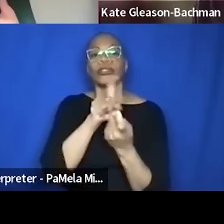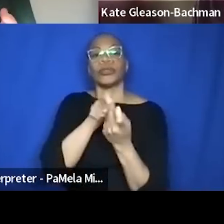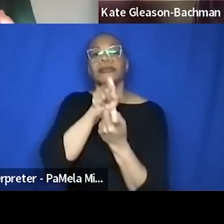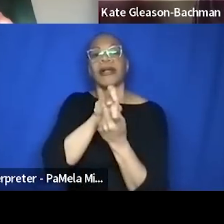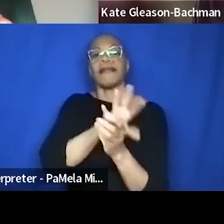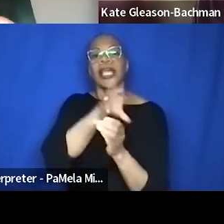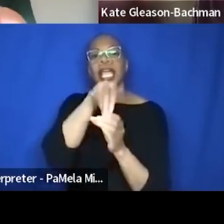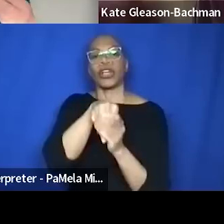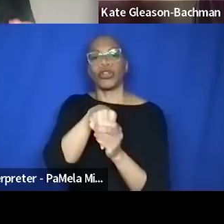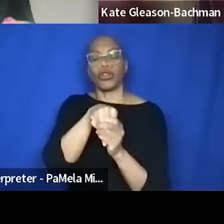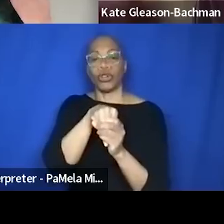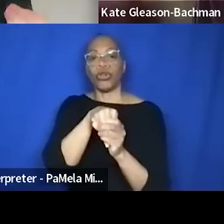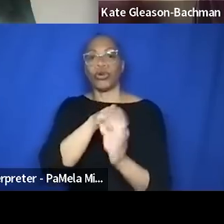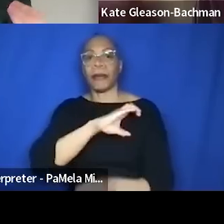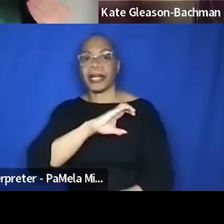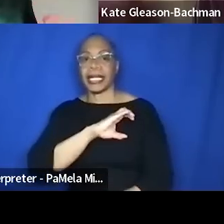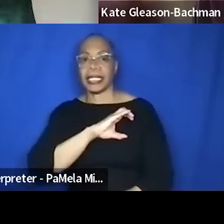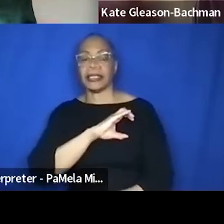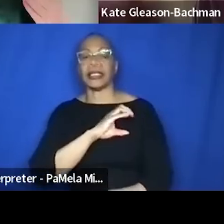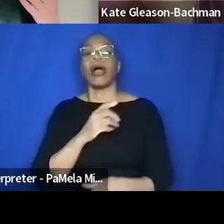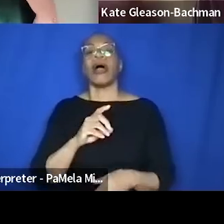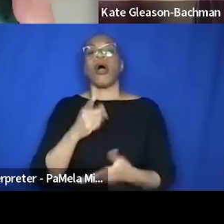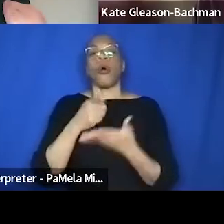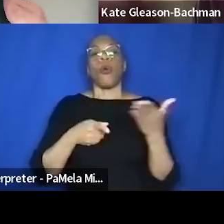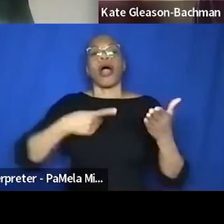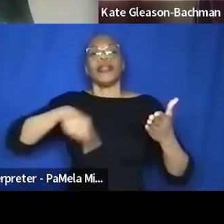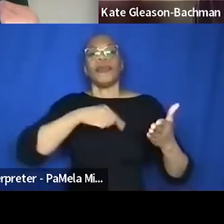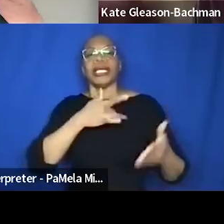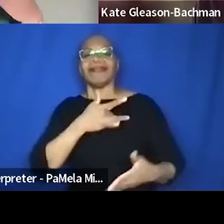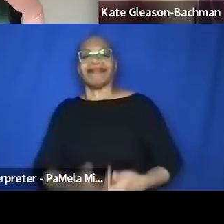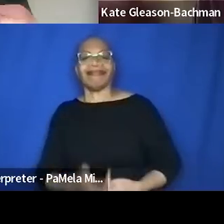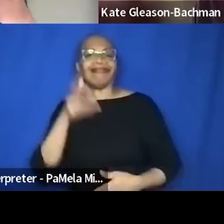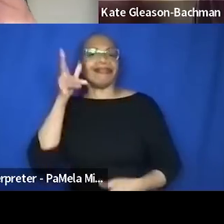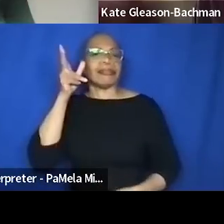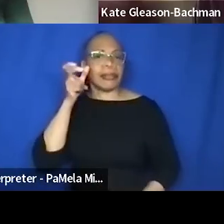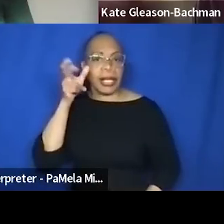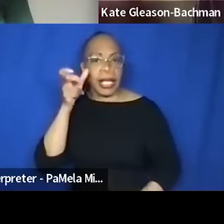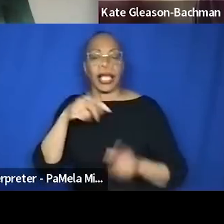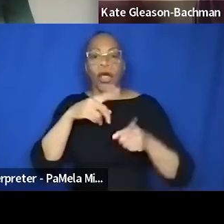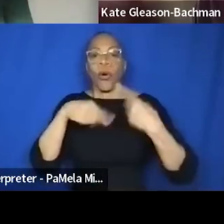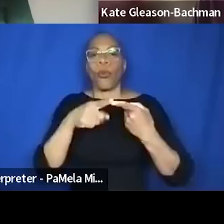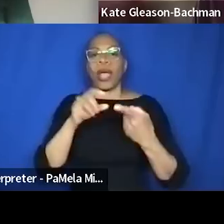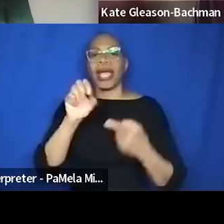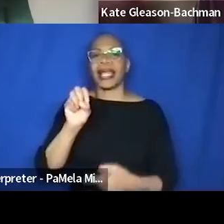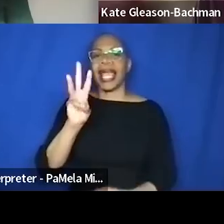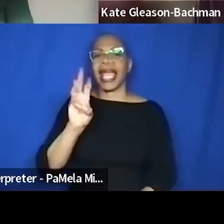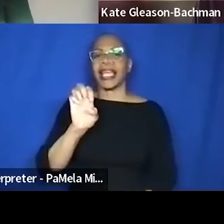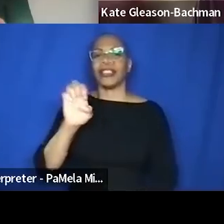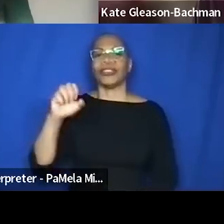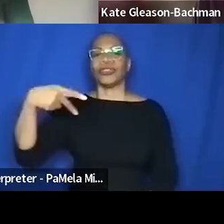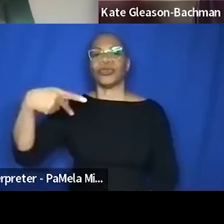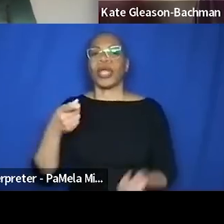including law enforcement? One thing we often hear is that when a sweep